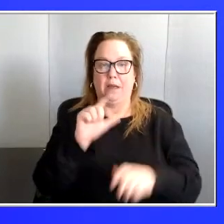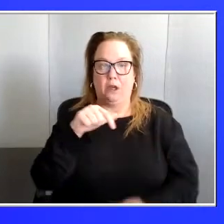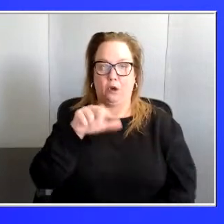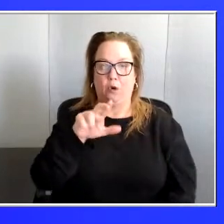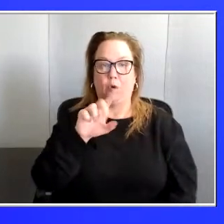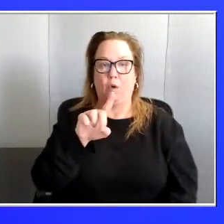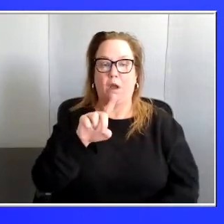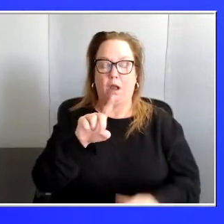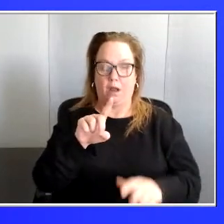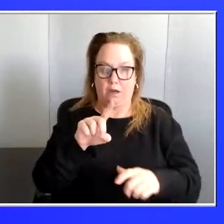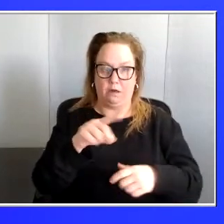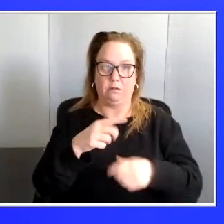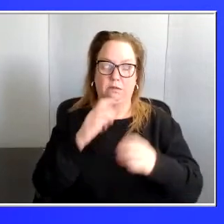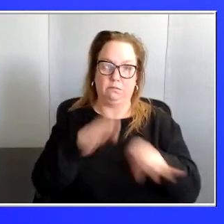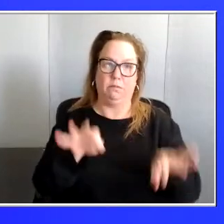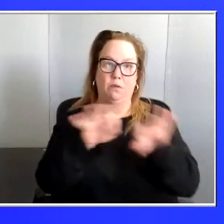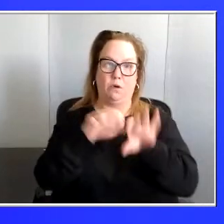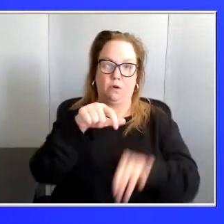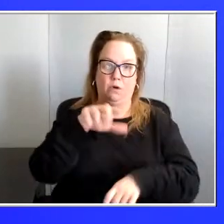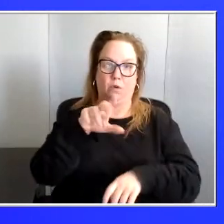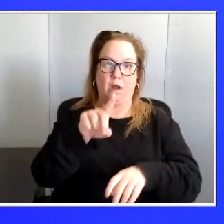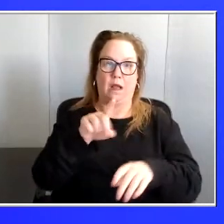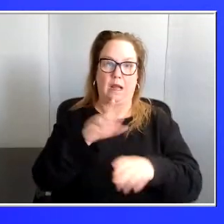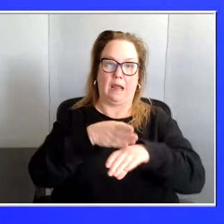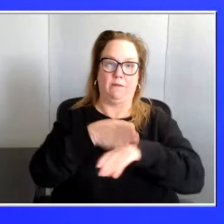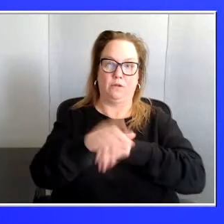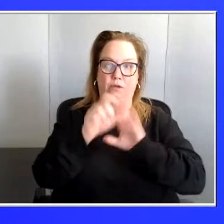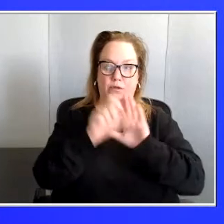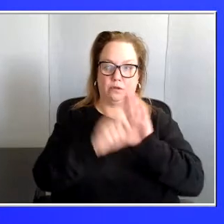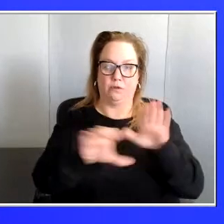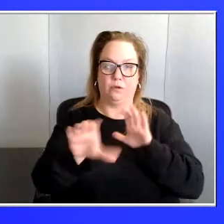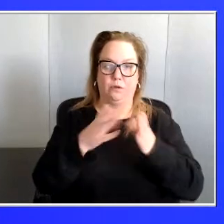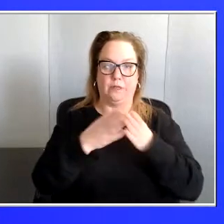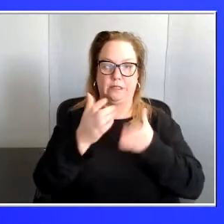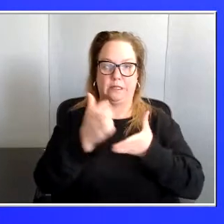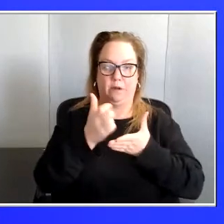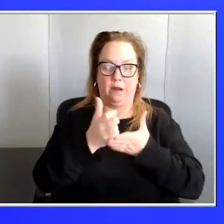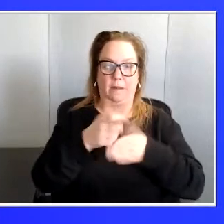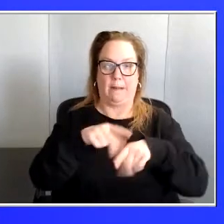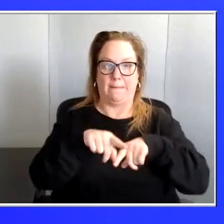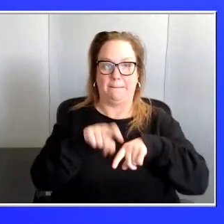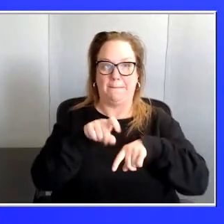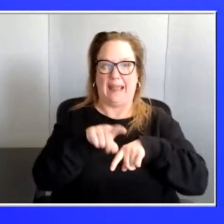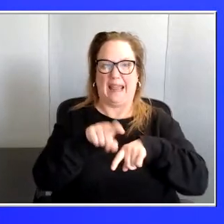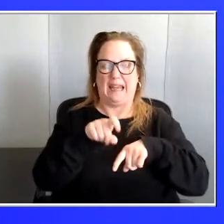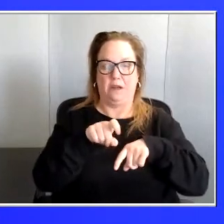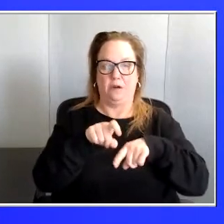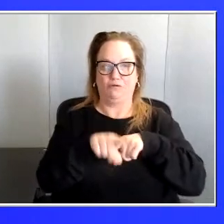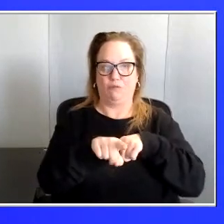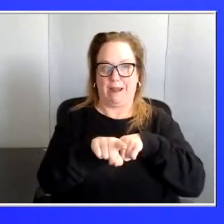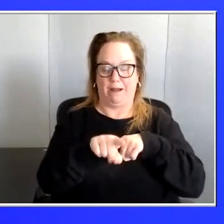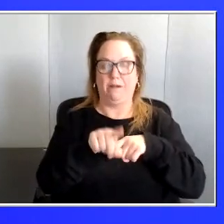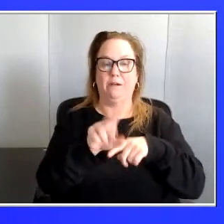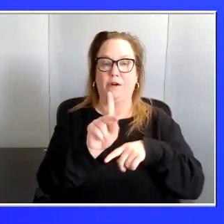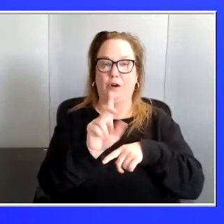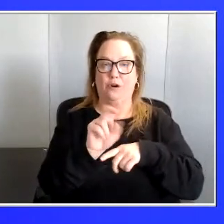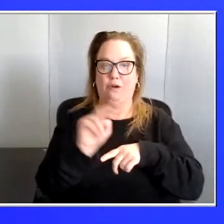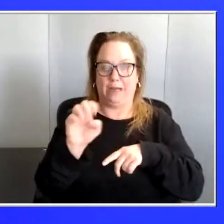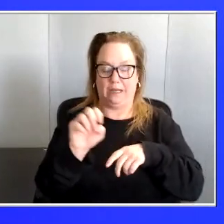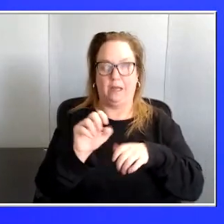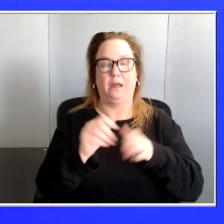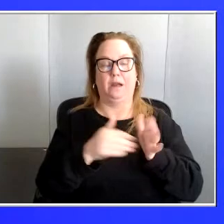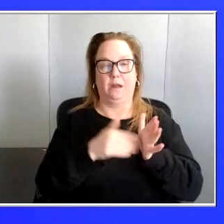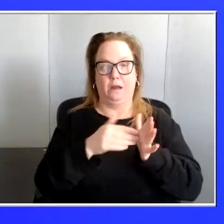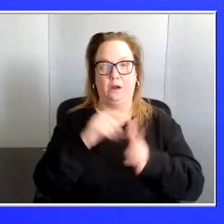on, because that's most important after surgery. So she was doing things that were helping to bend her knee, straighten her knee, and then just a lot of